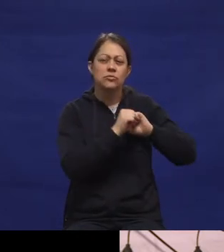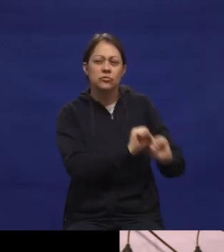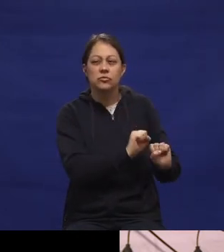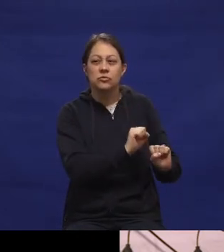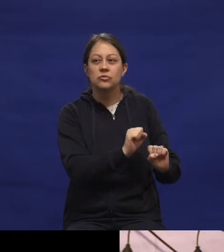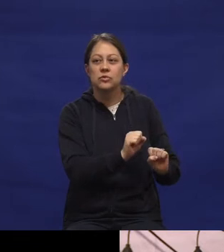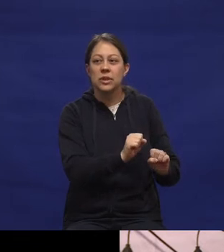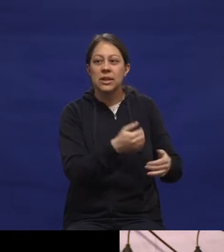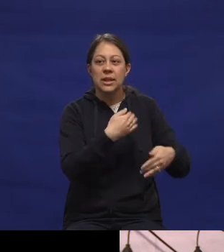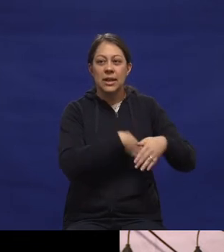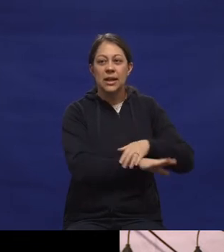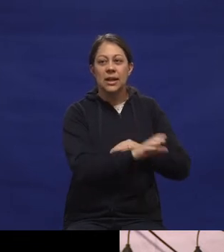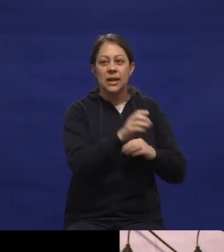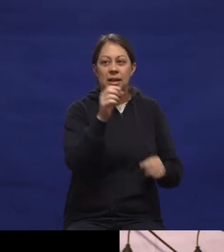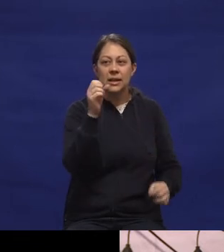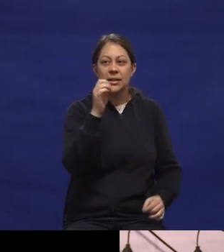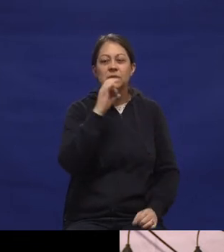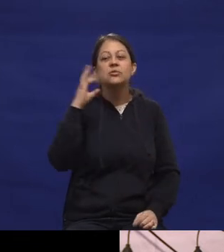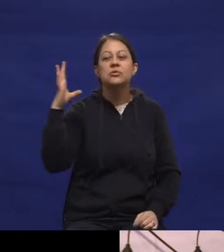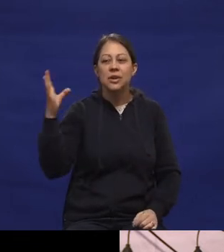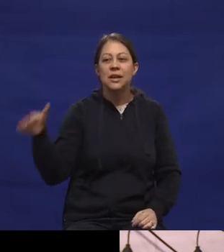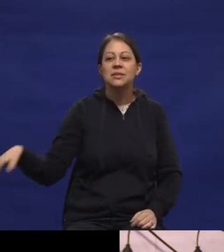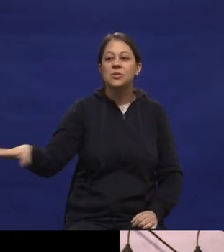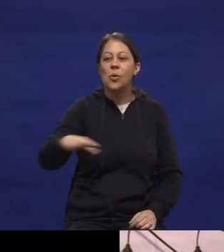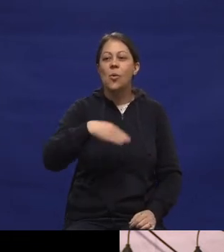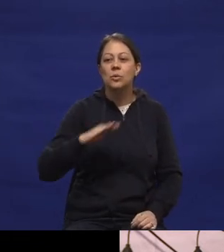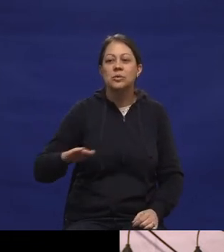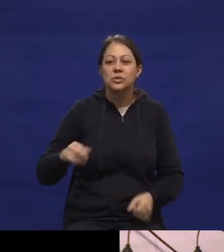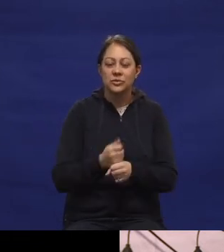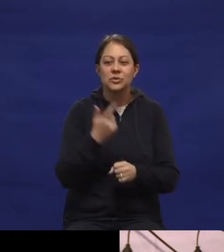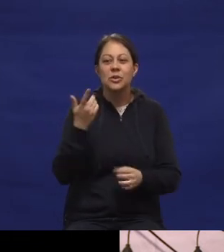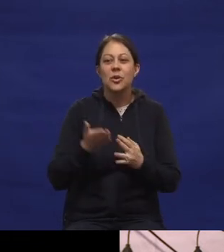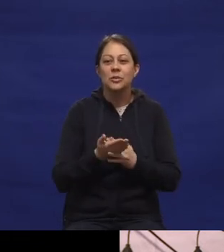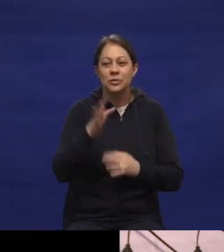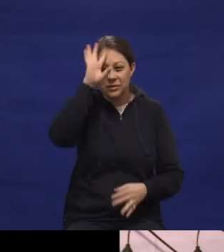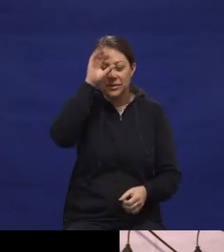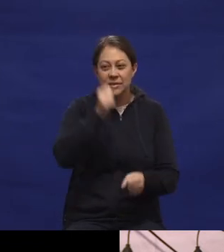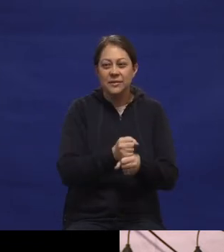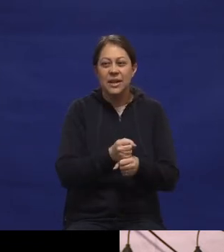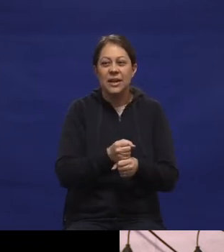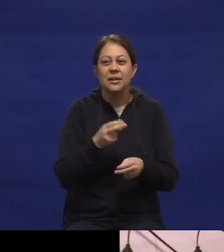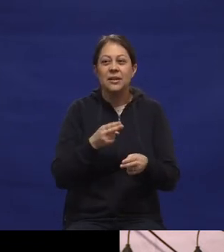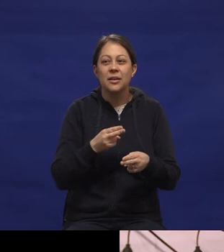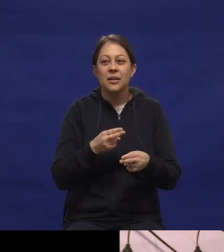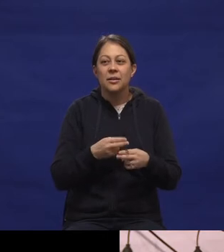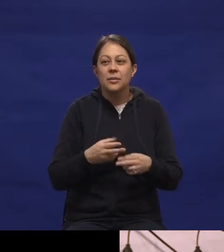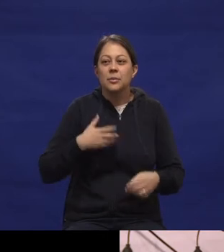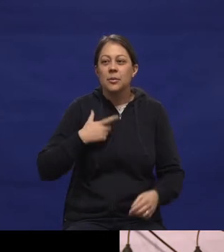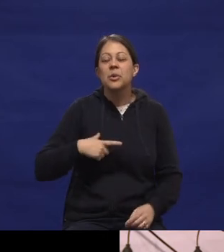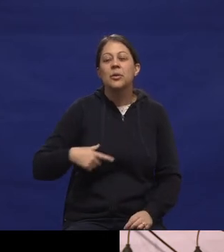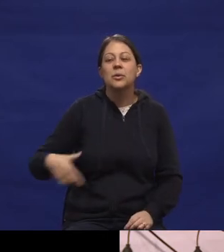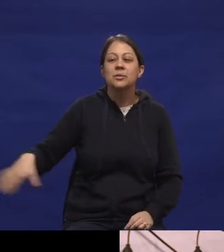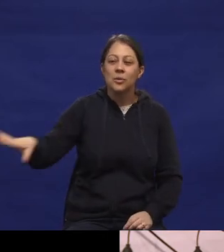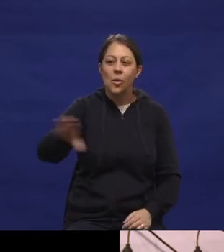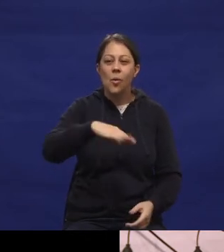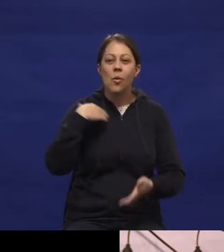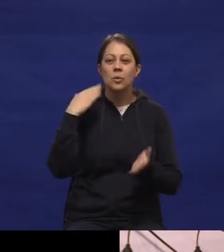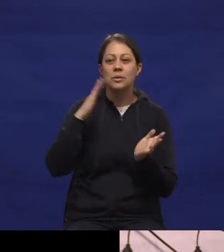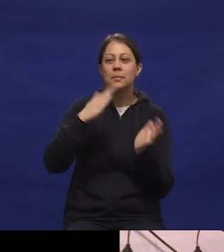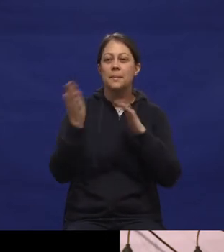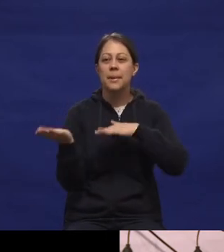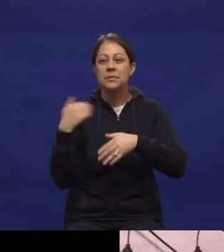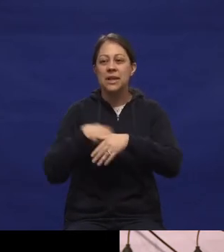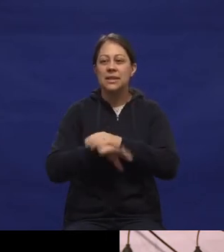Christ, you are all children of God through faith. For all who were baptized into